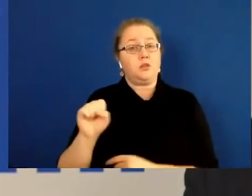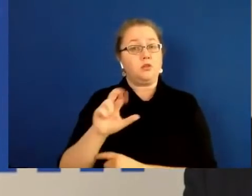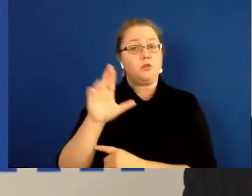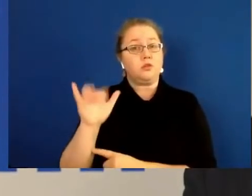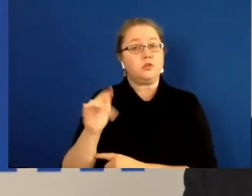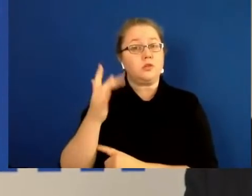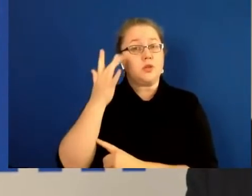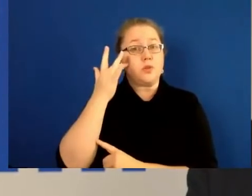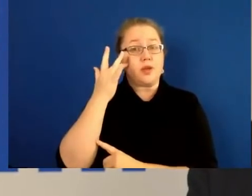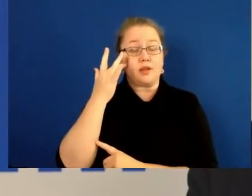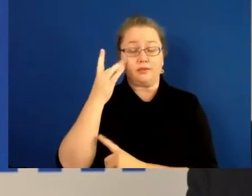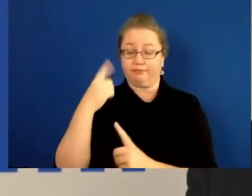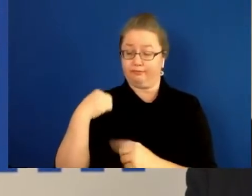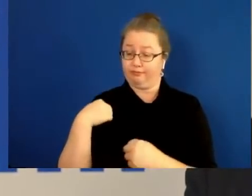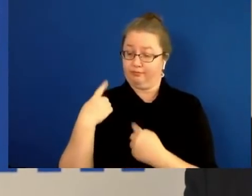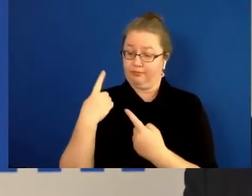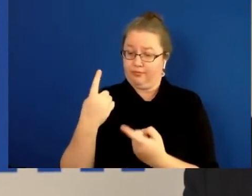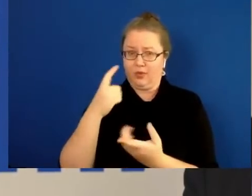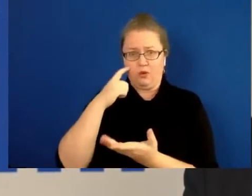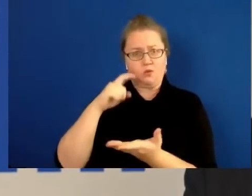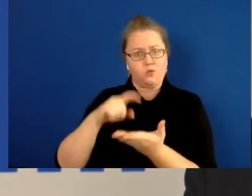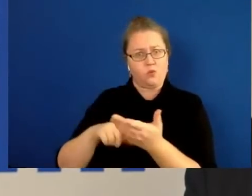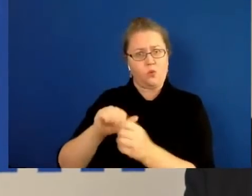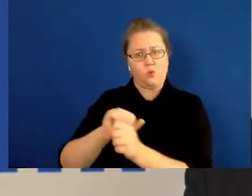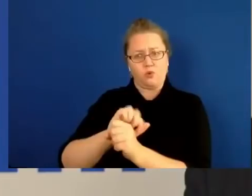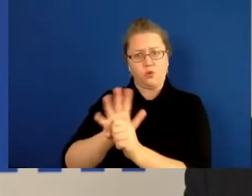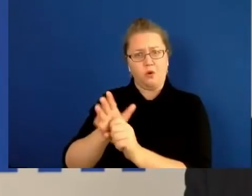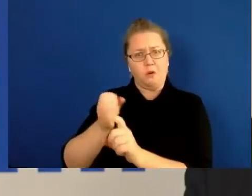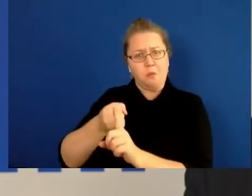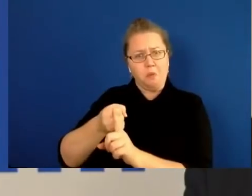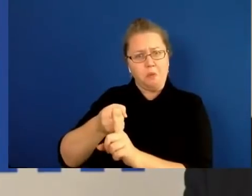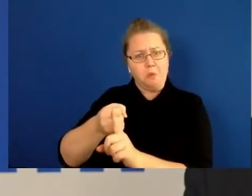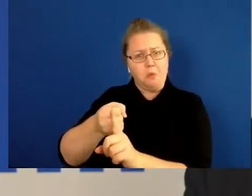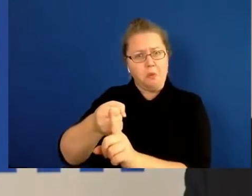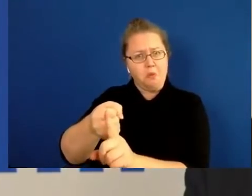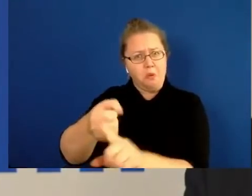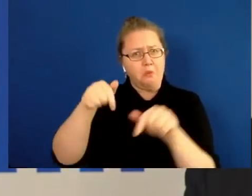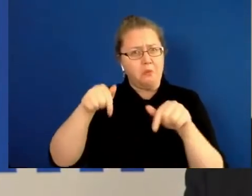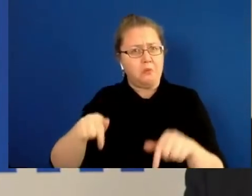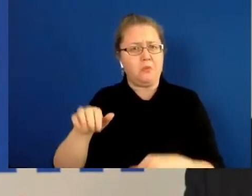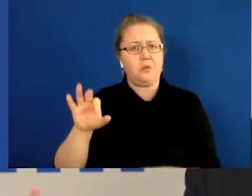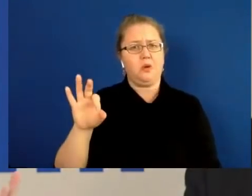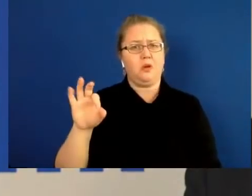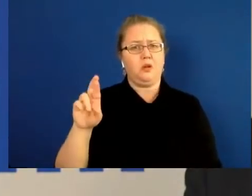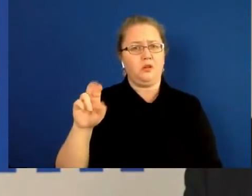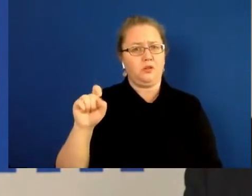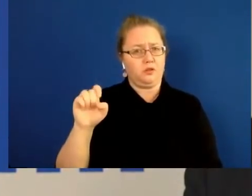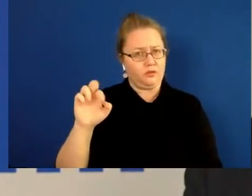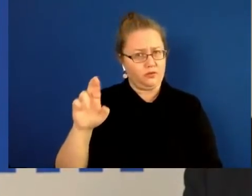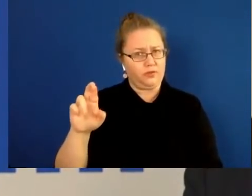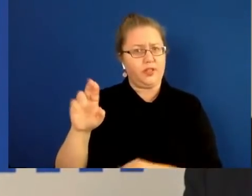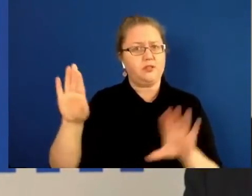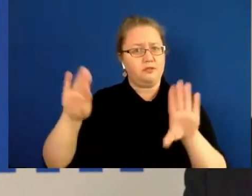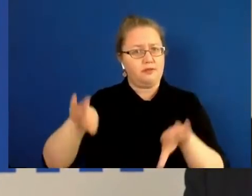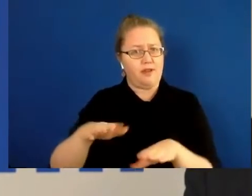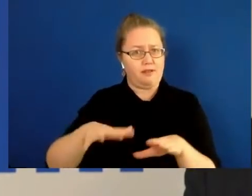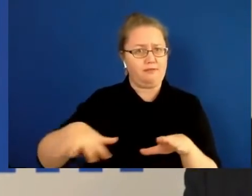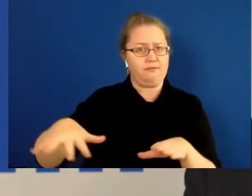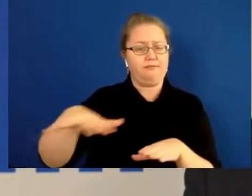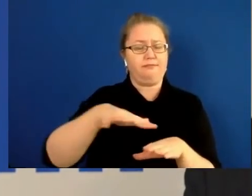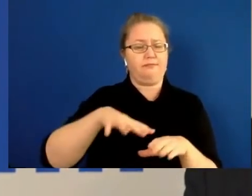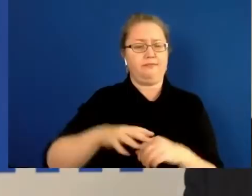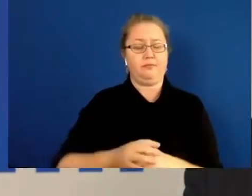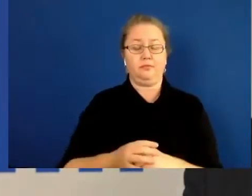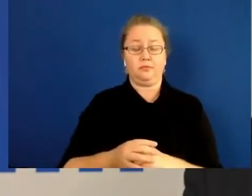Thank you very much, and I appreciate very much being here today. We are honored to be holding this briefing in the Fraser